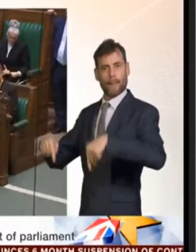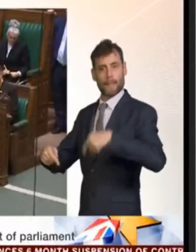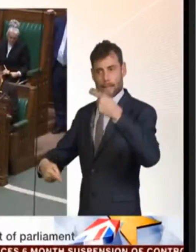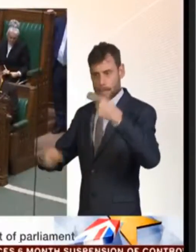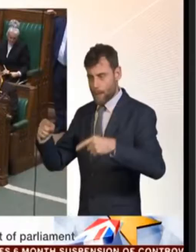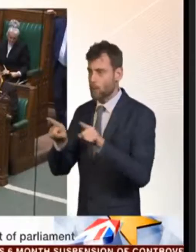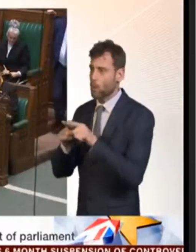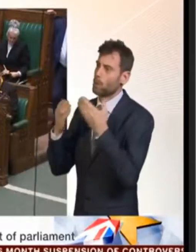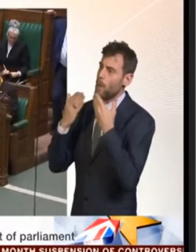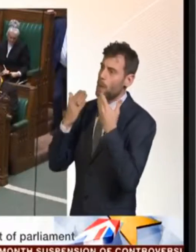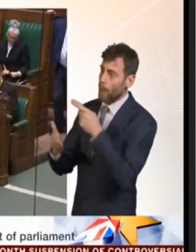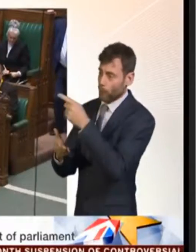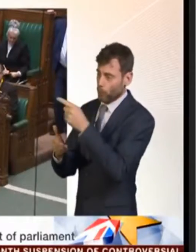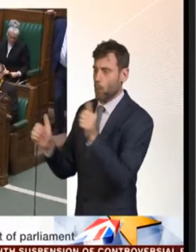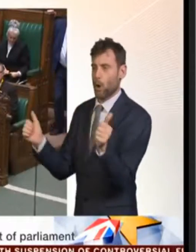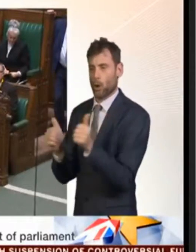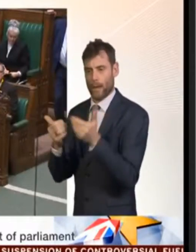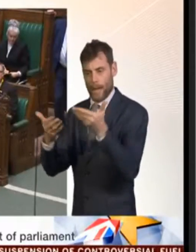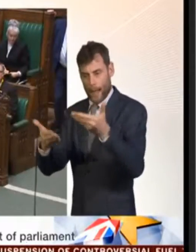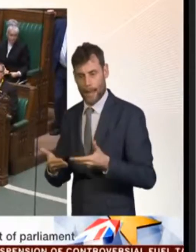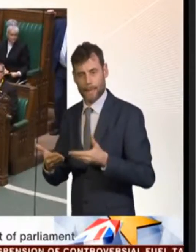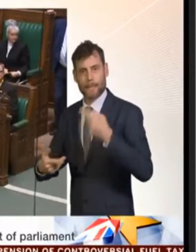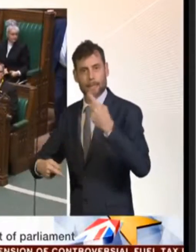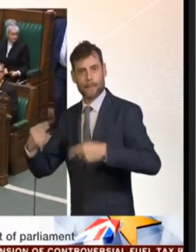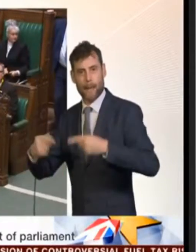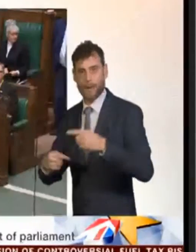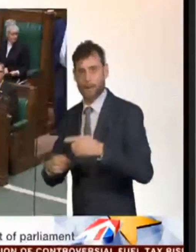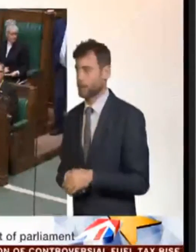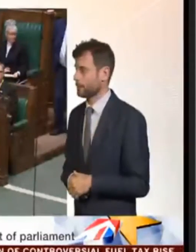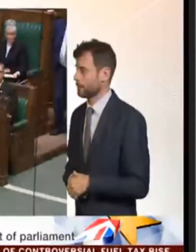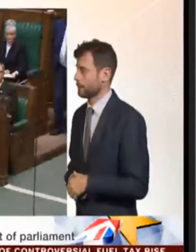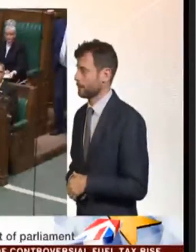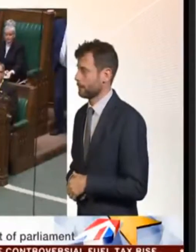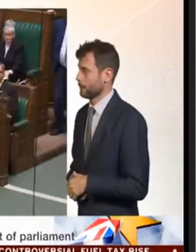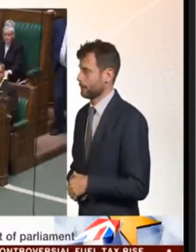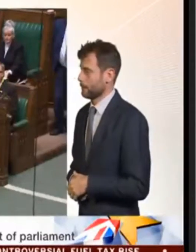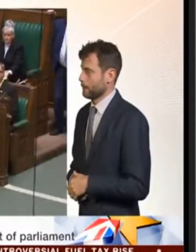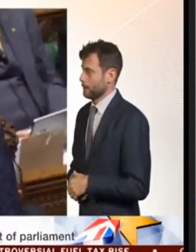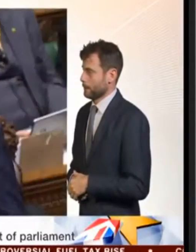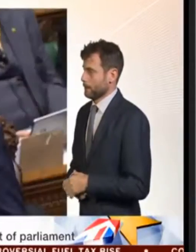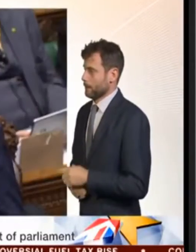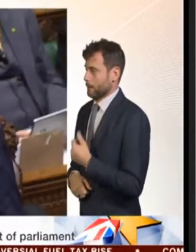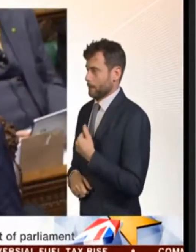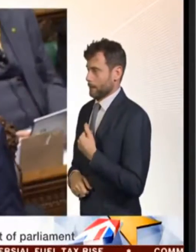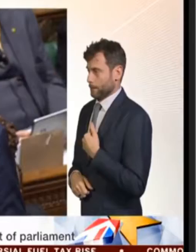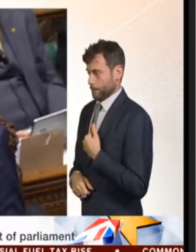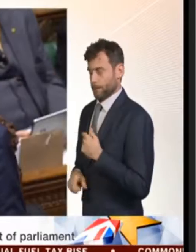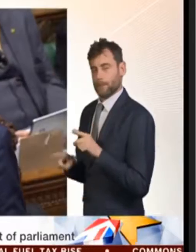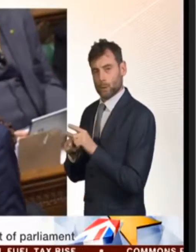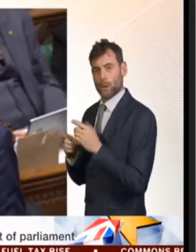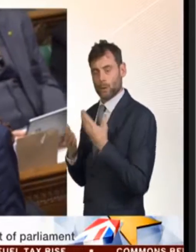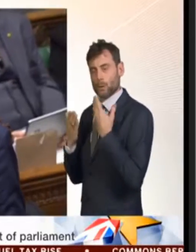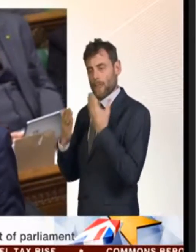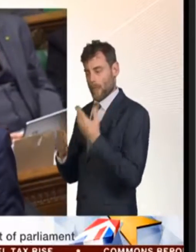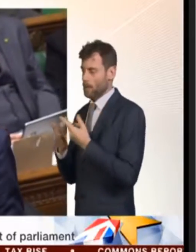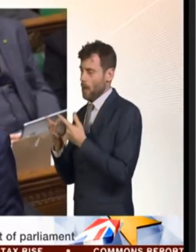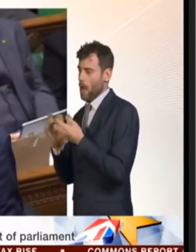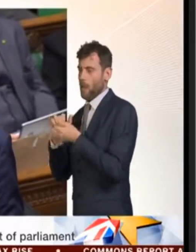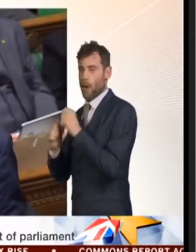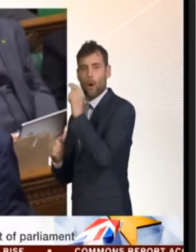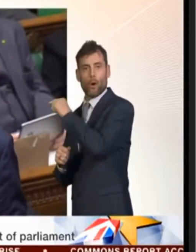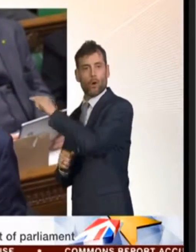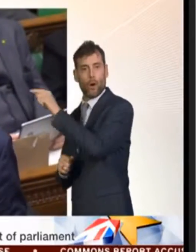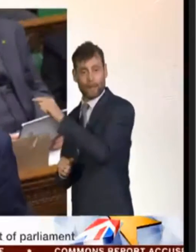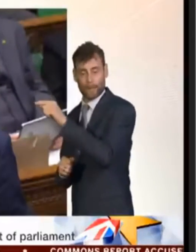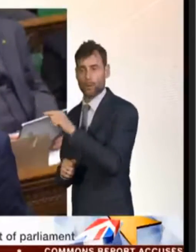Can I also pay tribute to the stamina of my honourable friend from North East Fife and others of my colleagues who last night assured that you would have